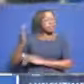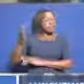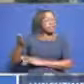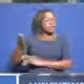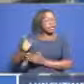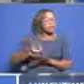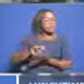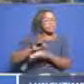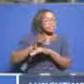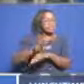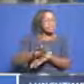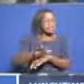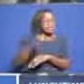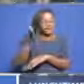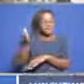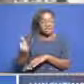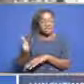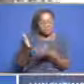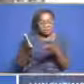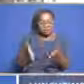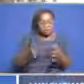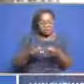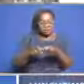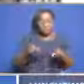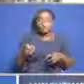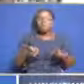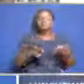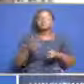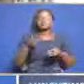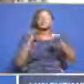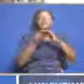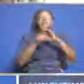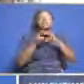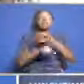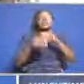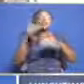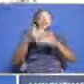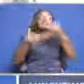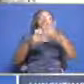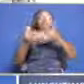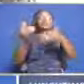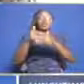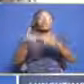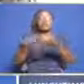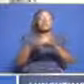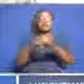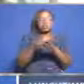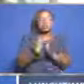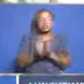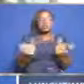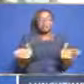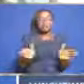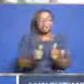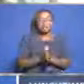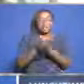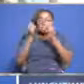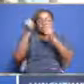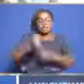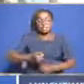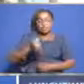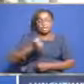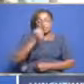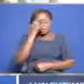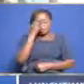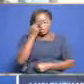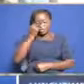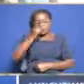deployed within the precincts of the market to control access to the building by members of the public. Kajiado County Governor